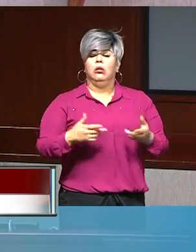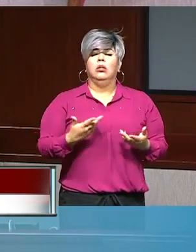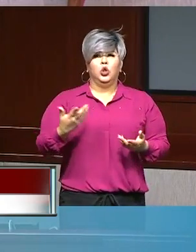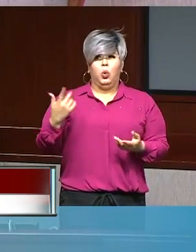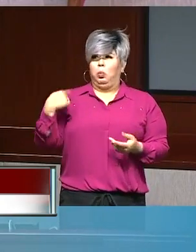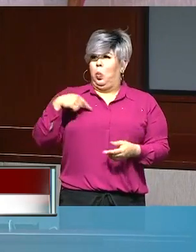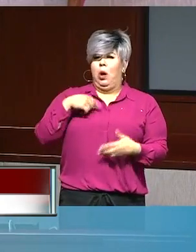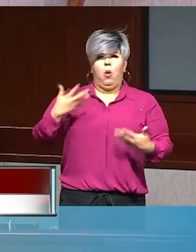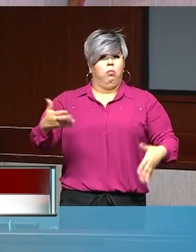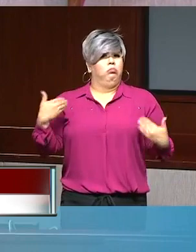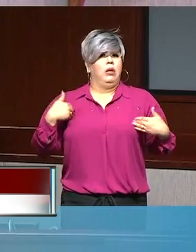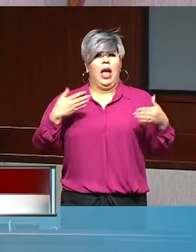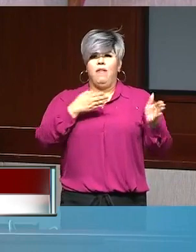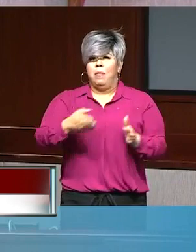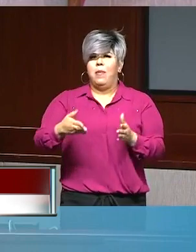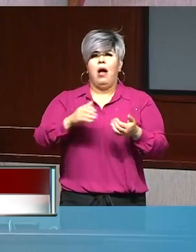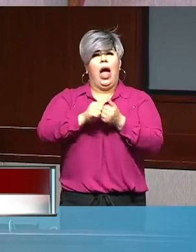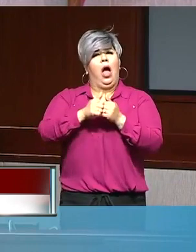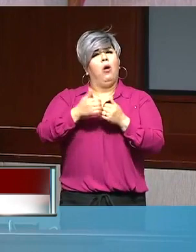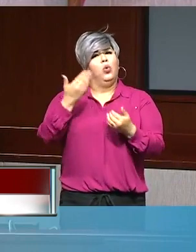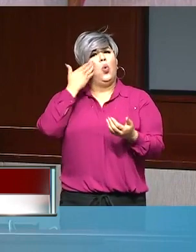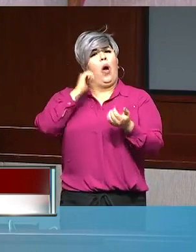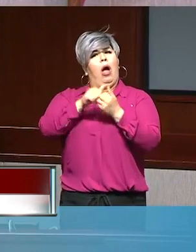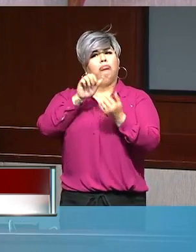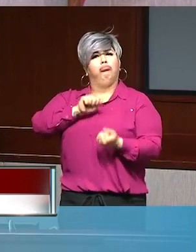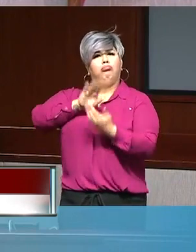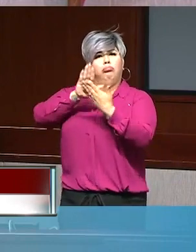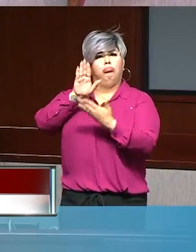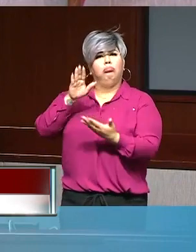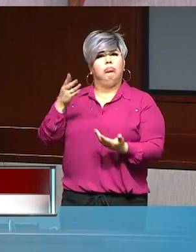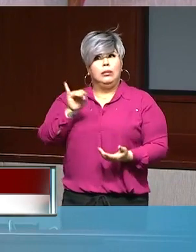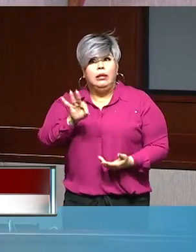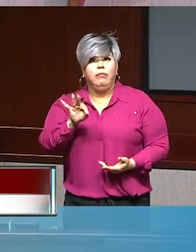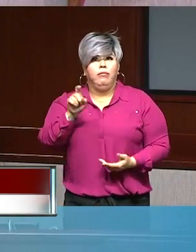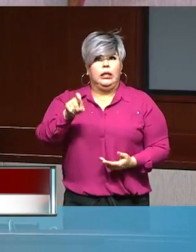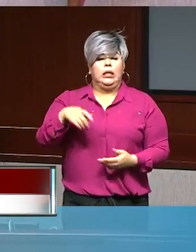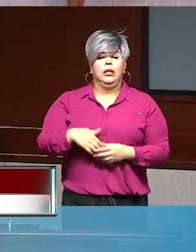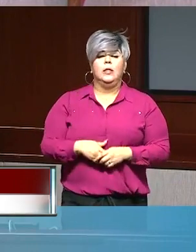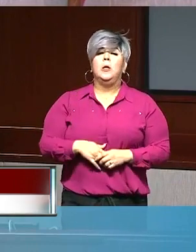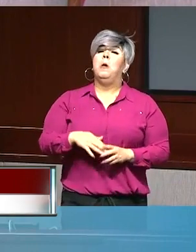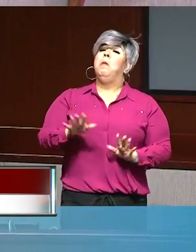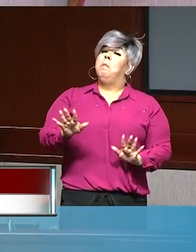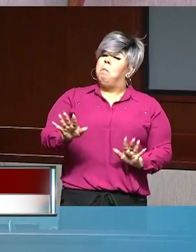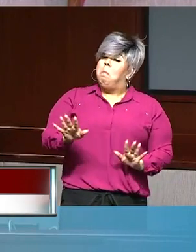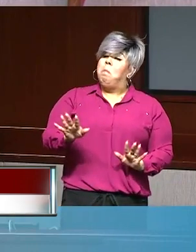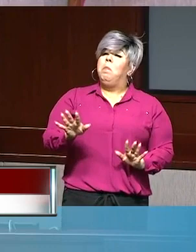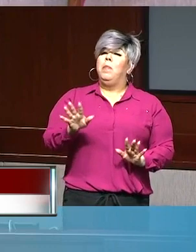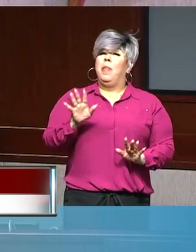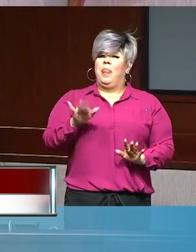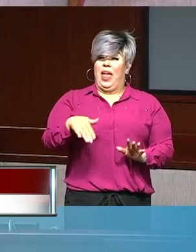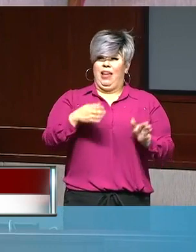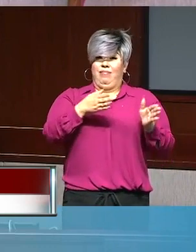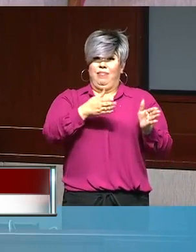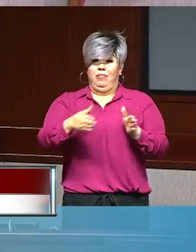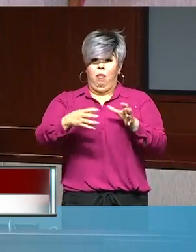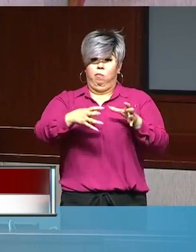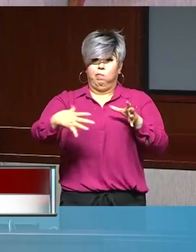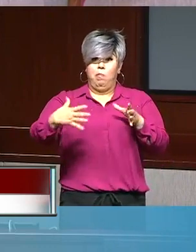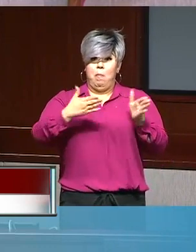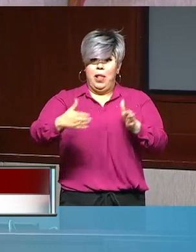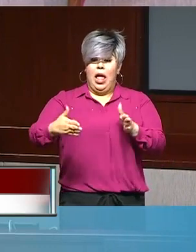how we meet that need. Along the way, of course, we have to implement that surge plan as